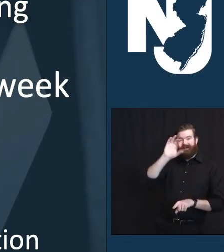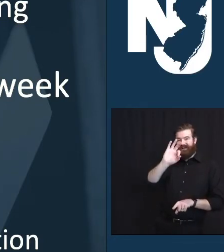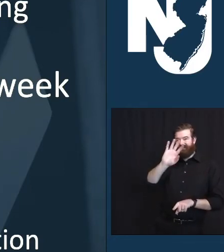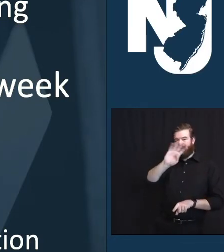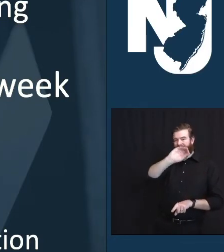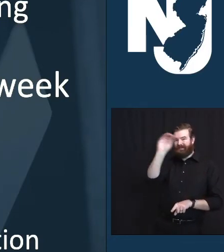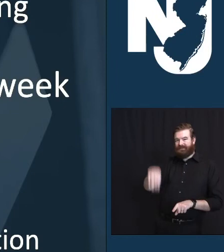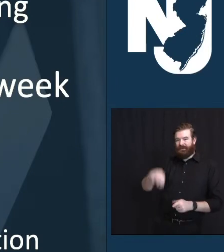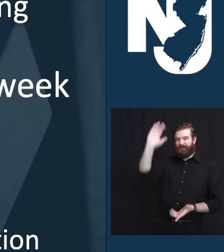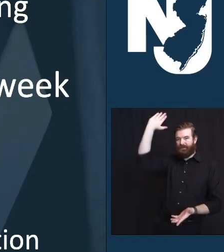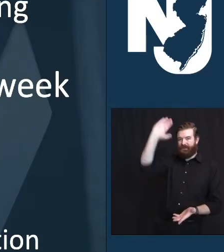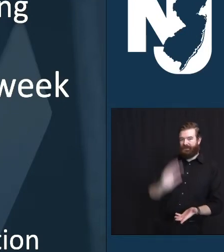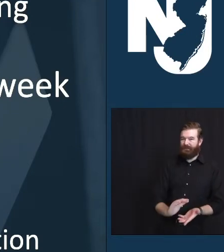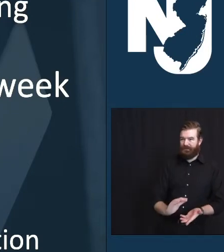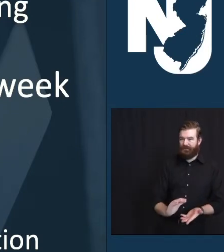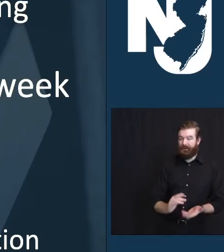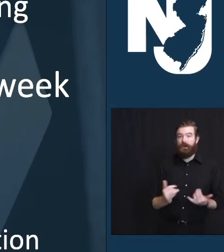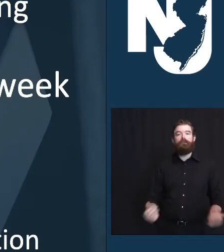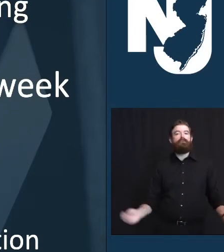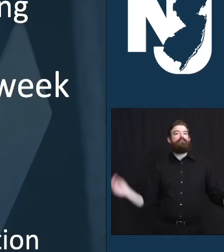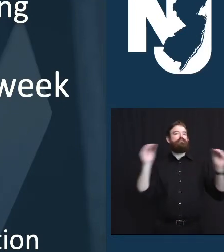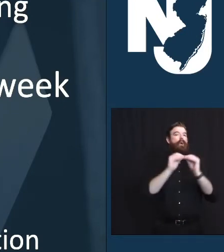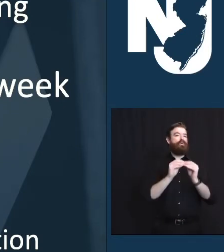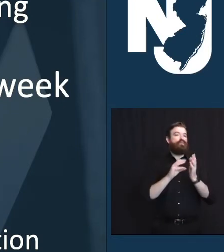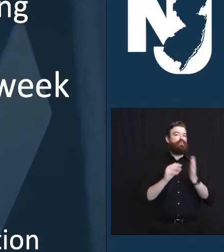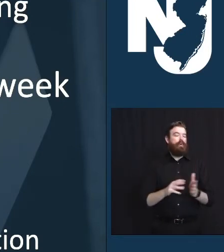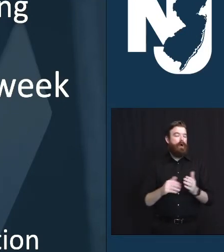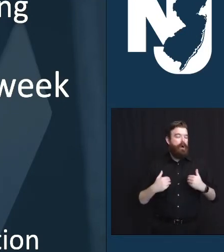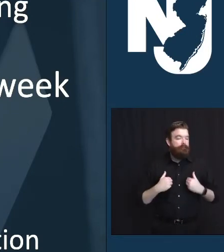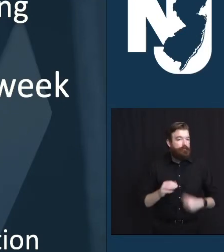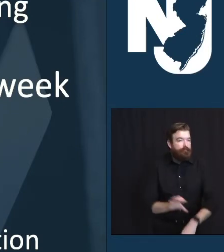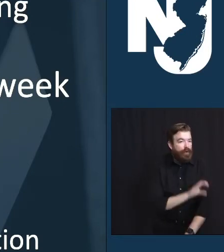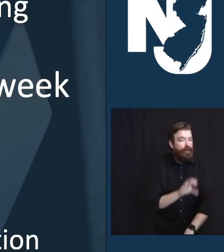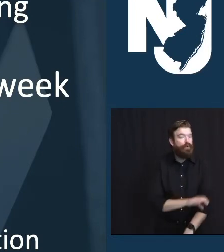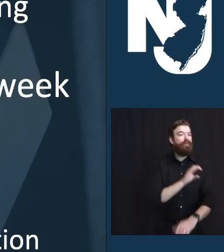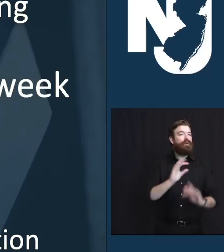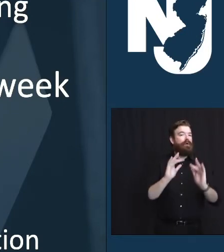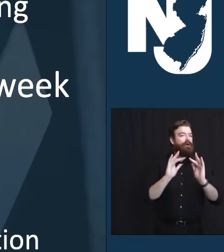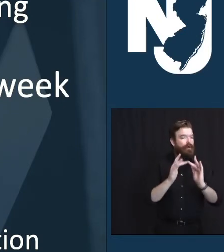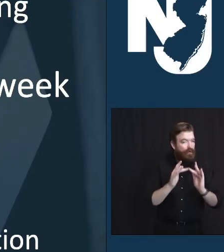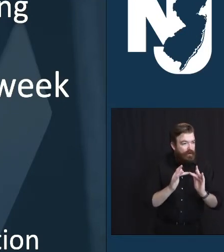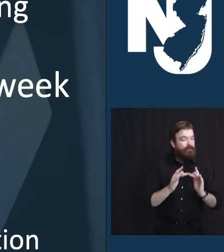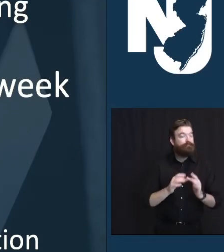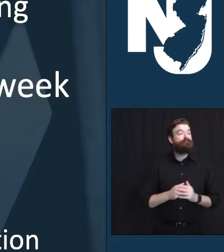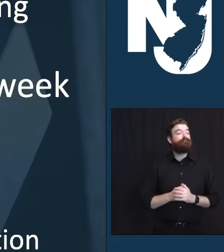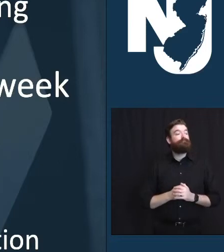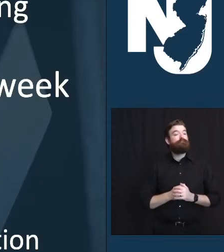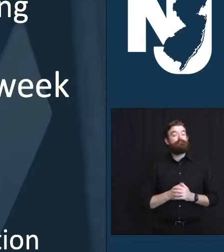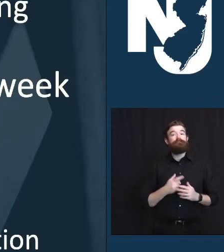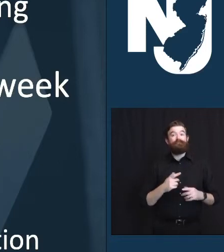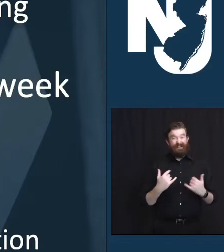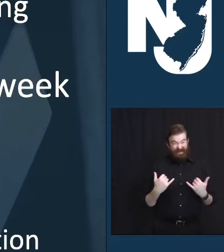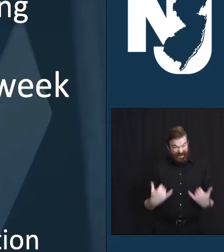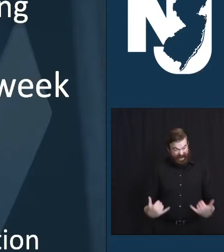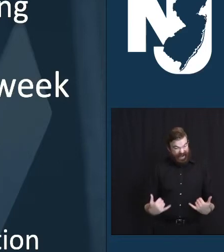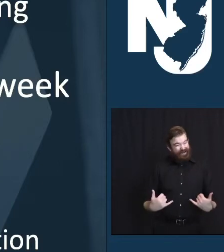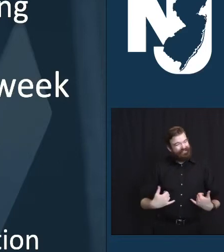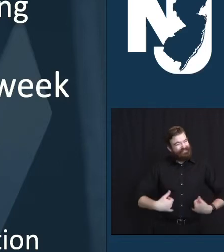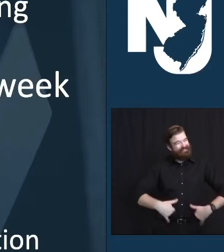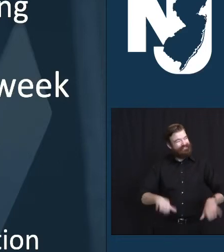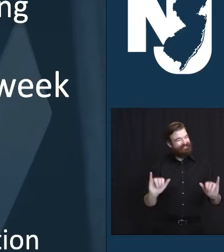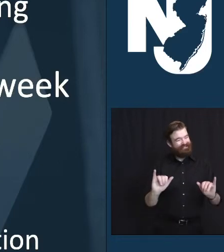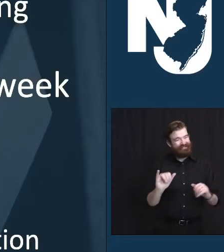the way, let us repeat, enormous progress, but 14,349 is 14,349 too many. As